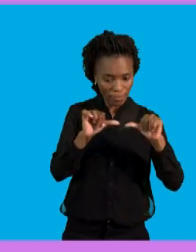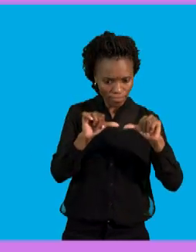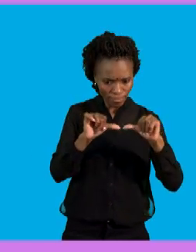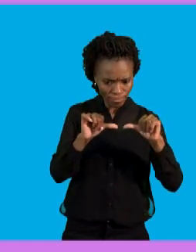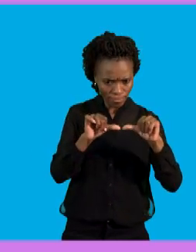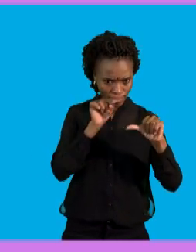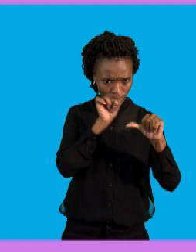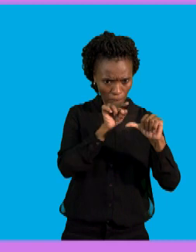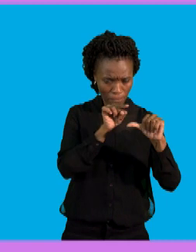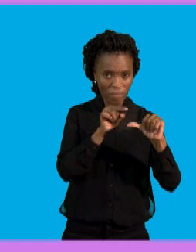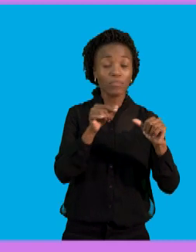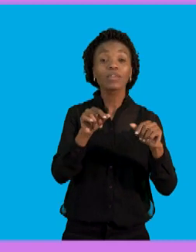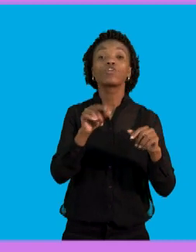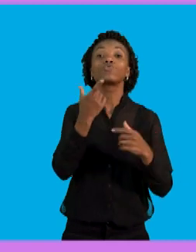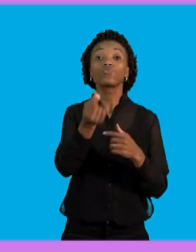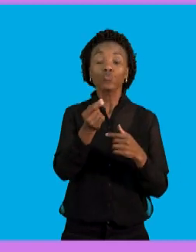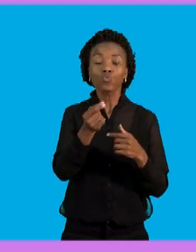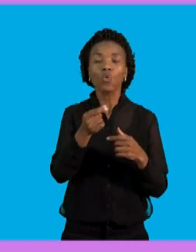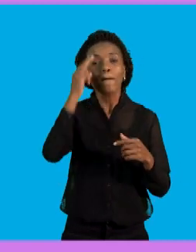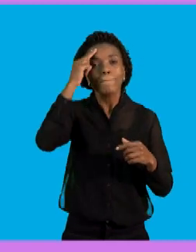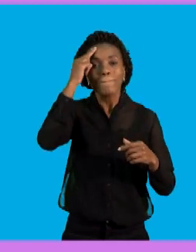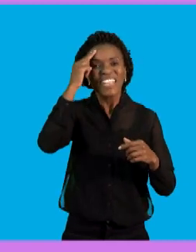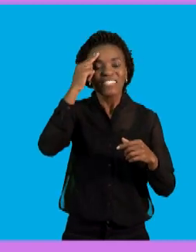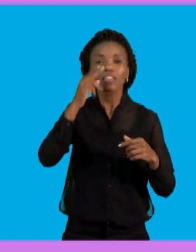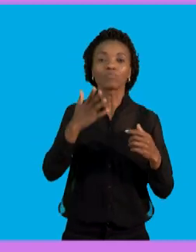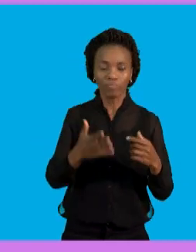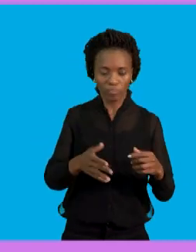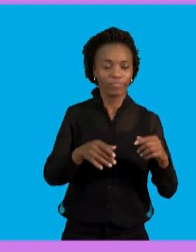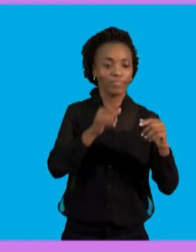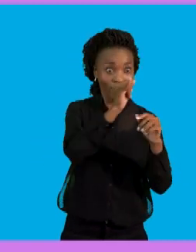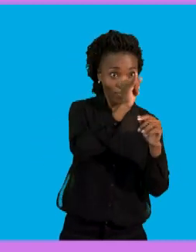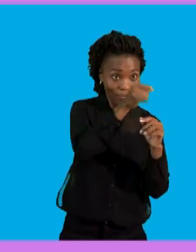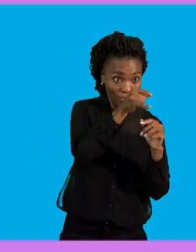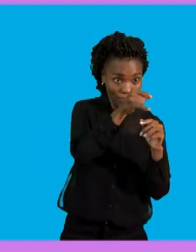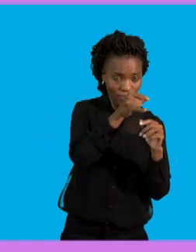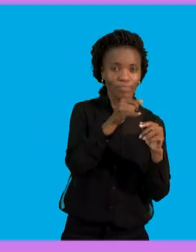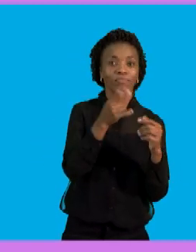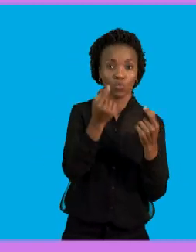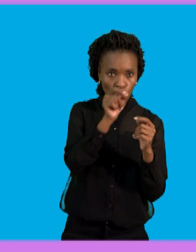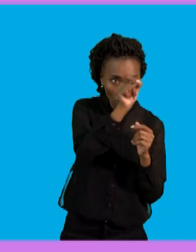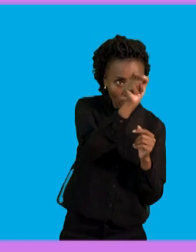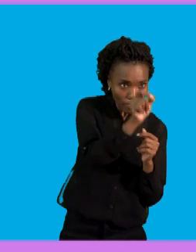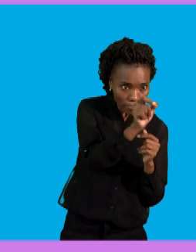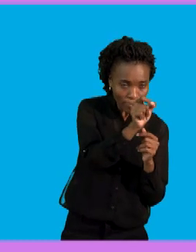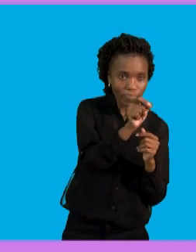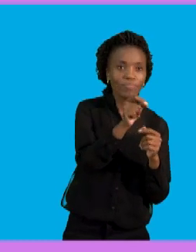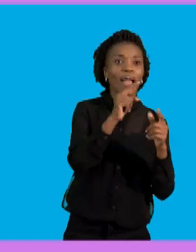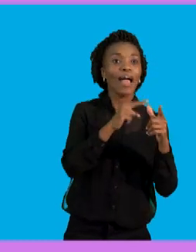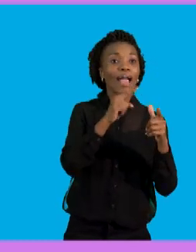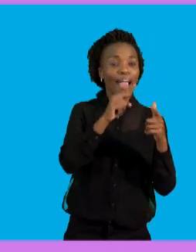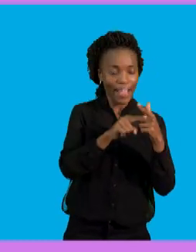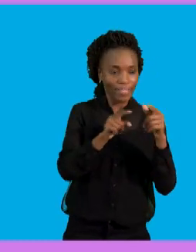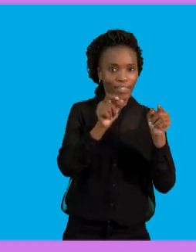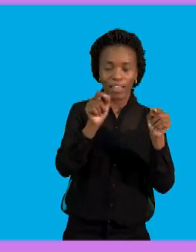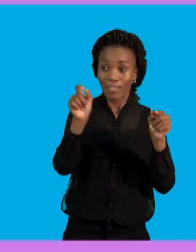to measure the distance between these two, firstly, you take your pencil and you draw a line at the beginning of the